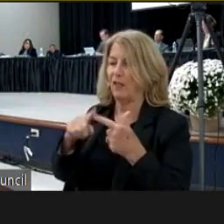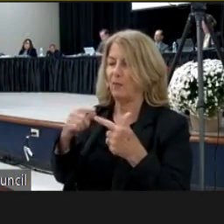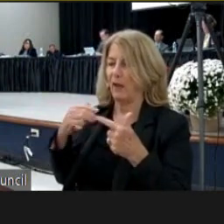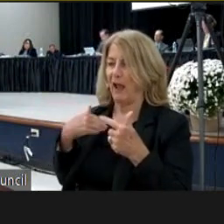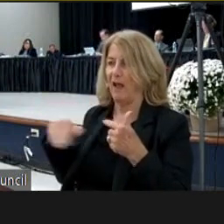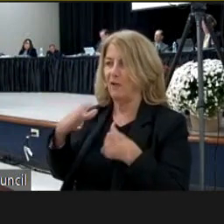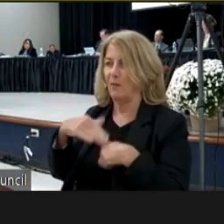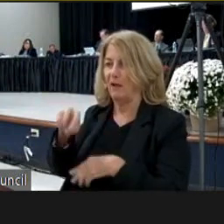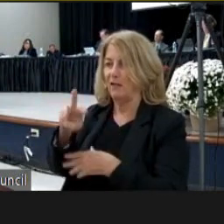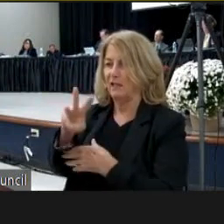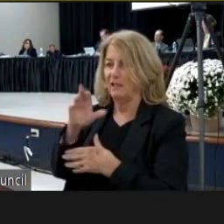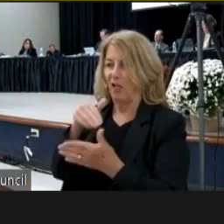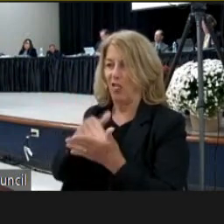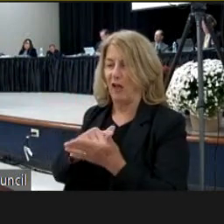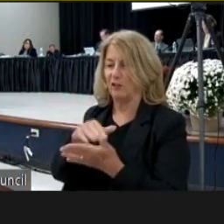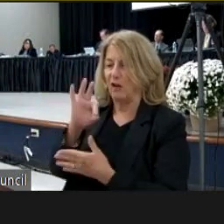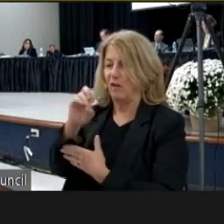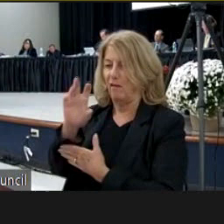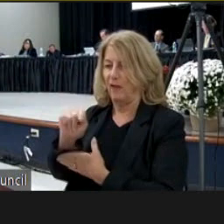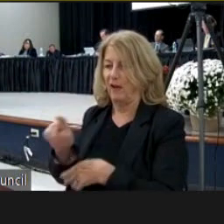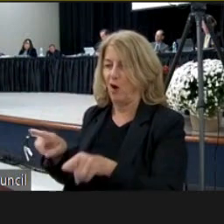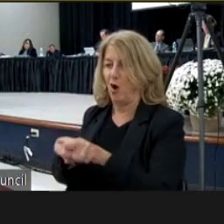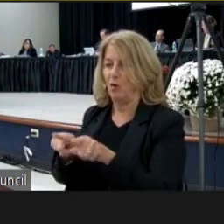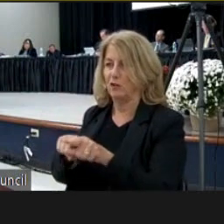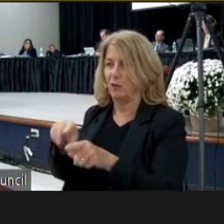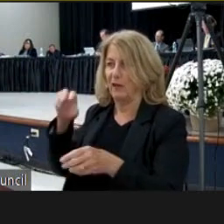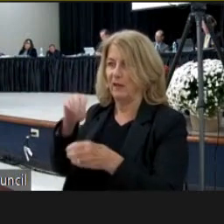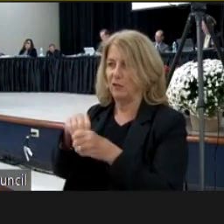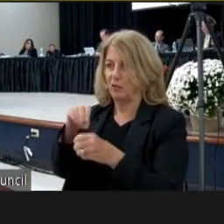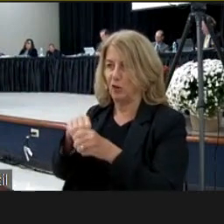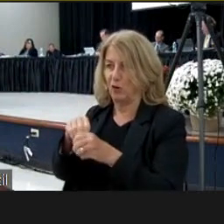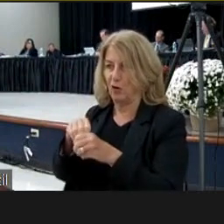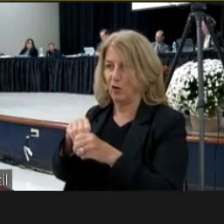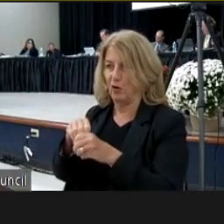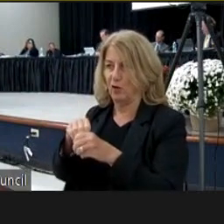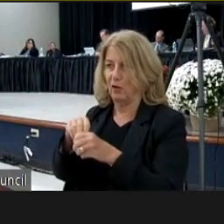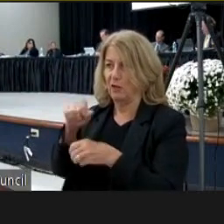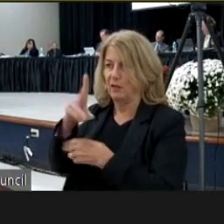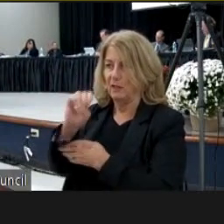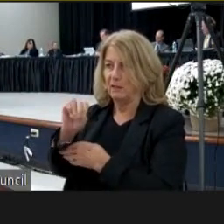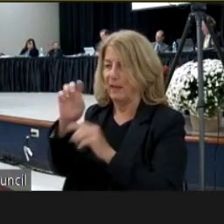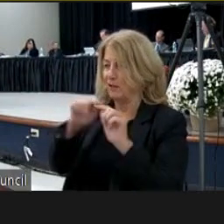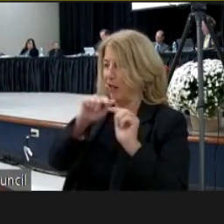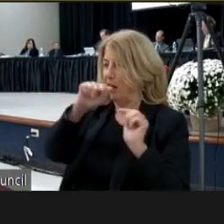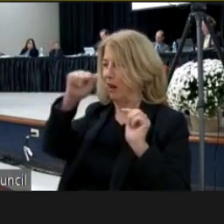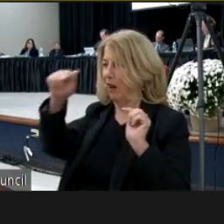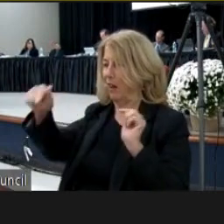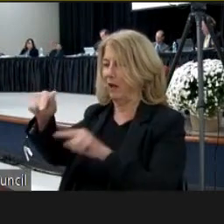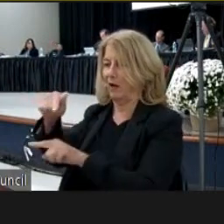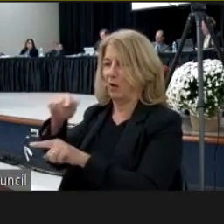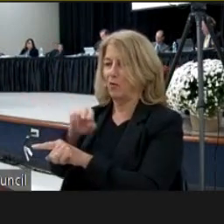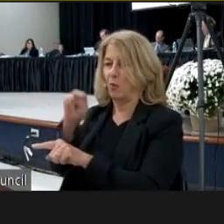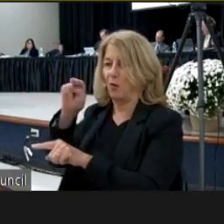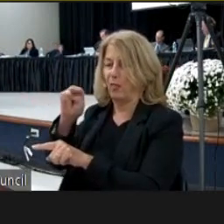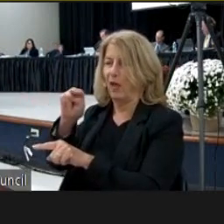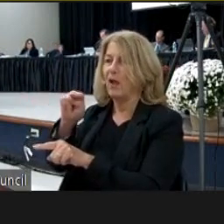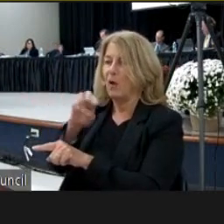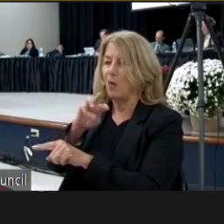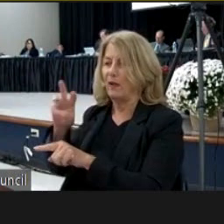6,000 feet also of internal amenity space that's on the other corner on the northwest side of Webster and